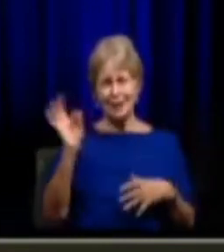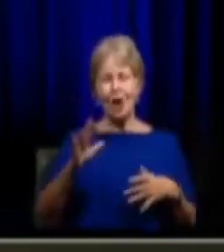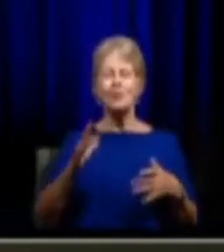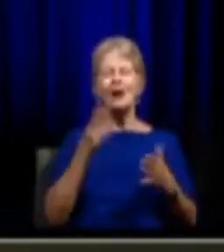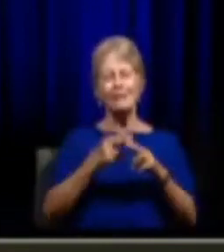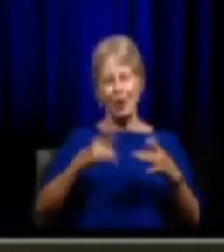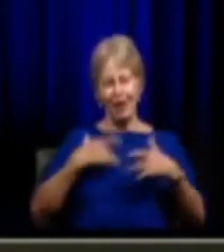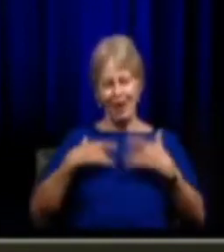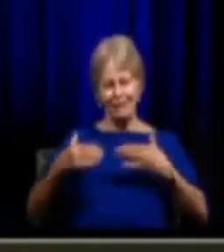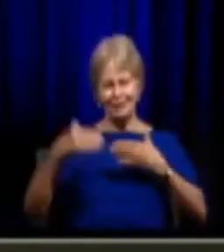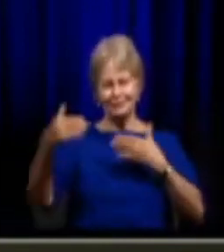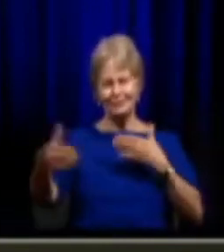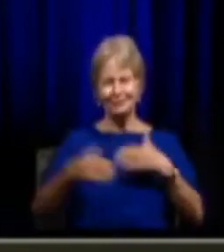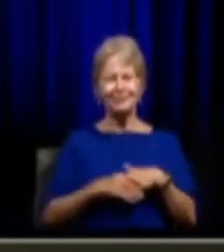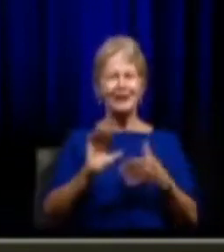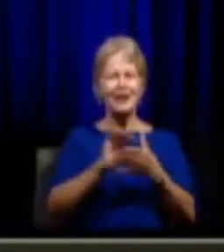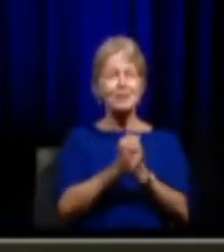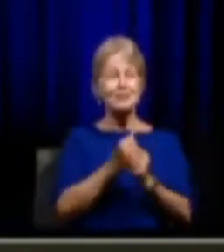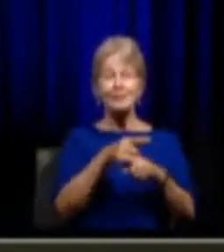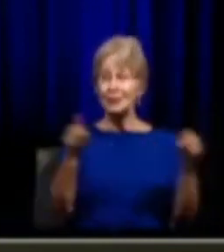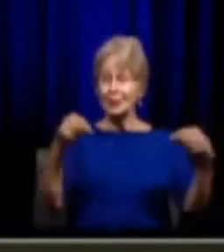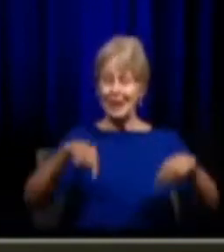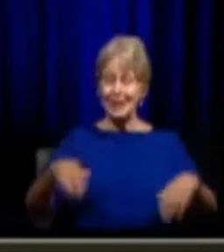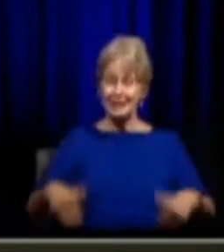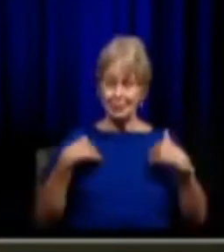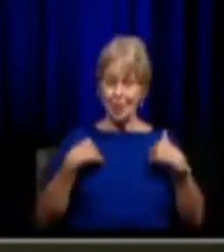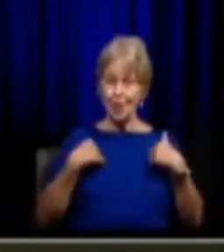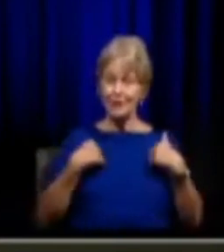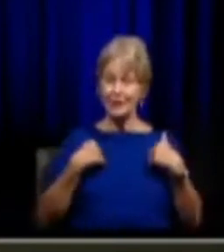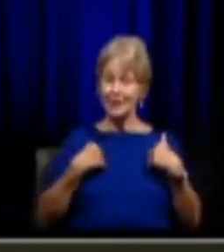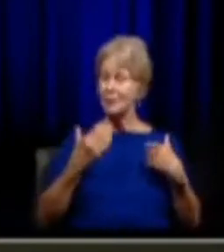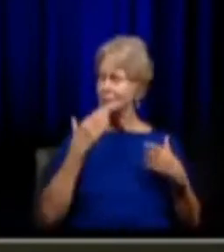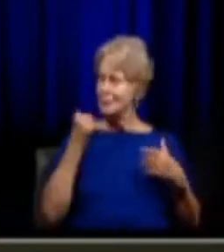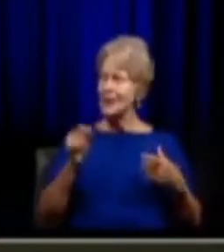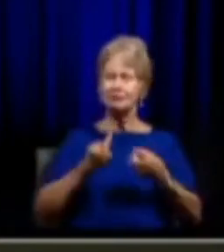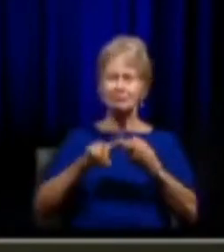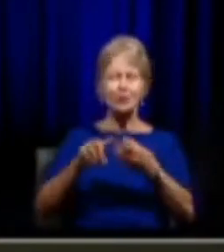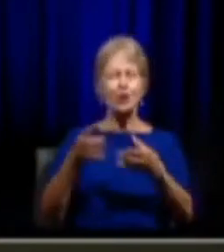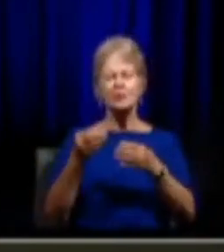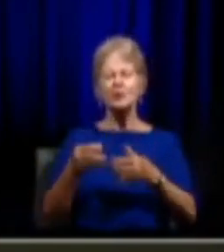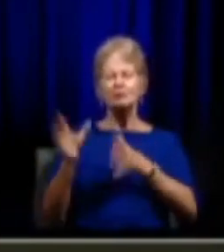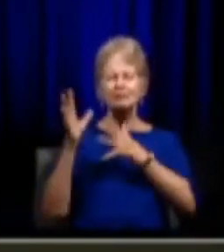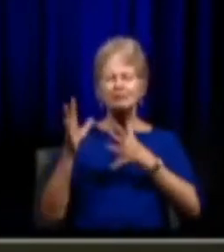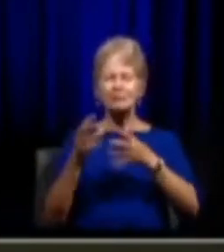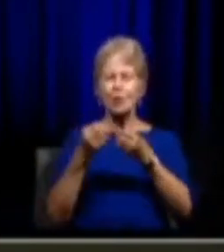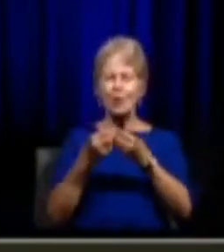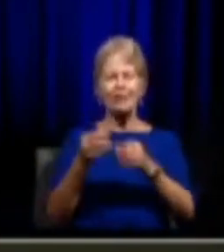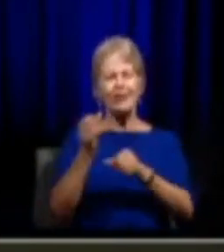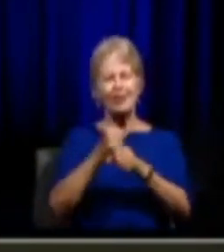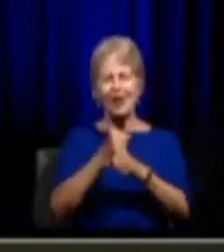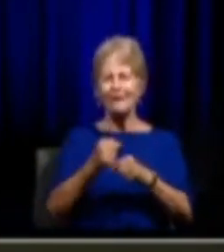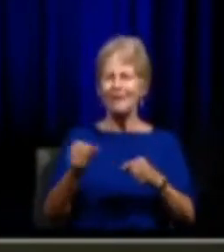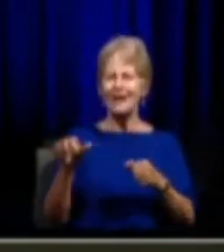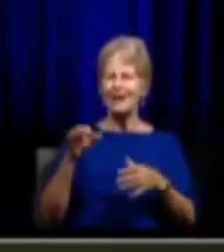glad you could be with us here this morning. Please stick around. There's coffee and fun times over in the cafe. And if you're at